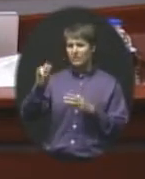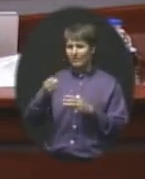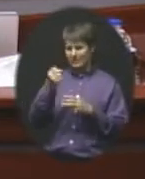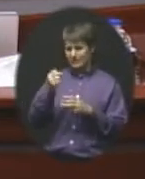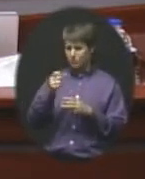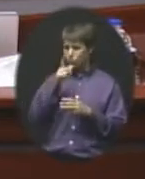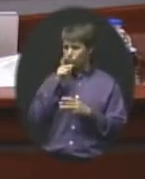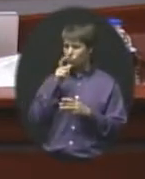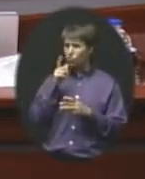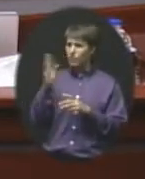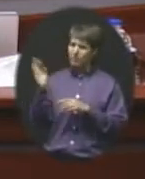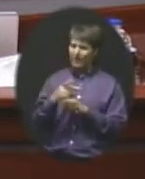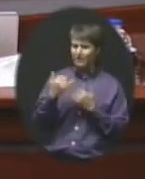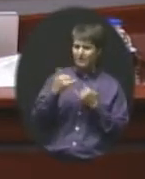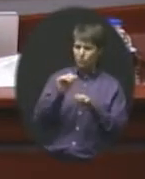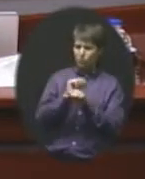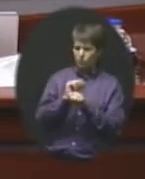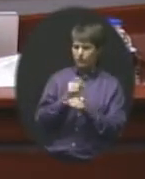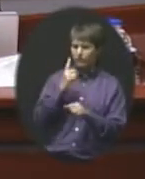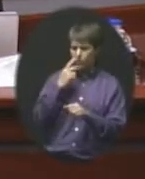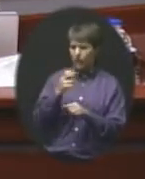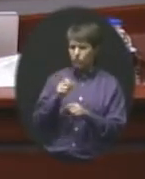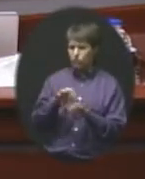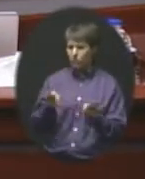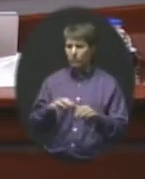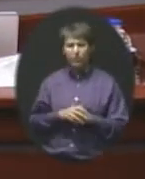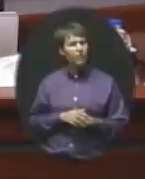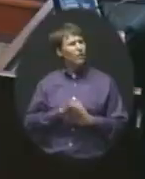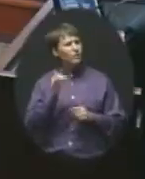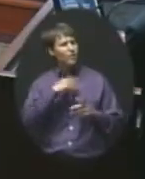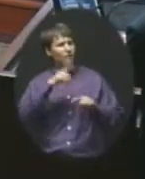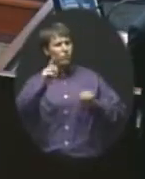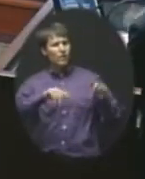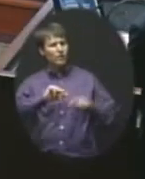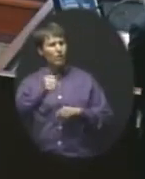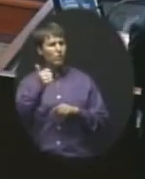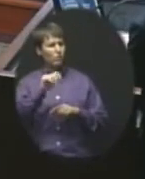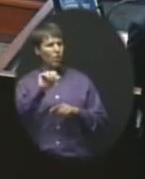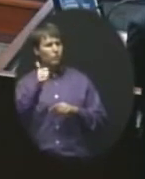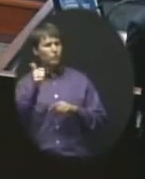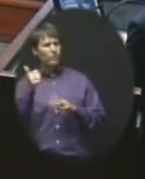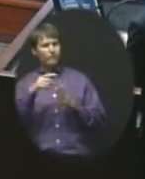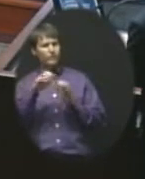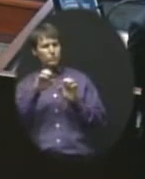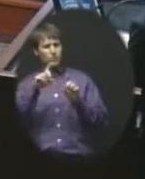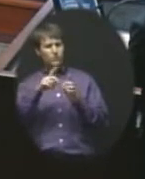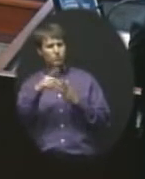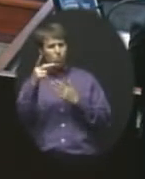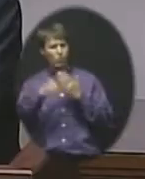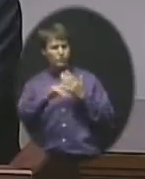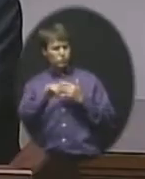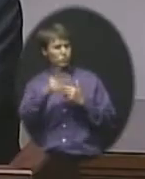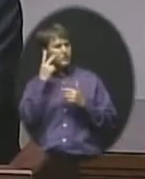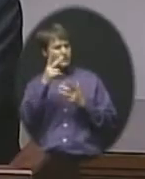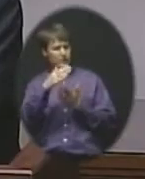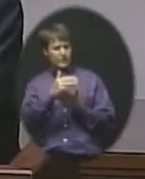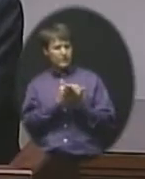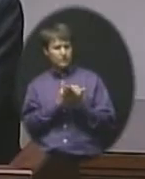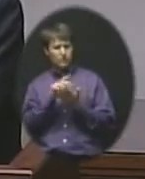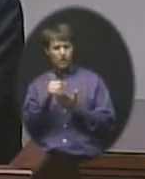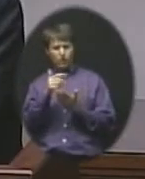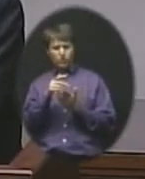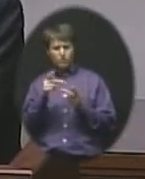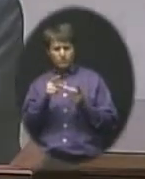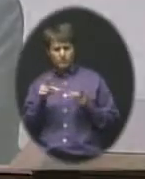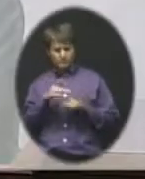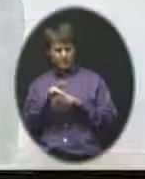back still working. Okay. We also have a variety of other alternative education programs, as you can see listed in other spaces